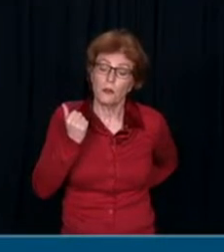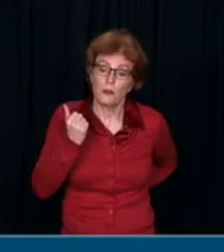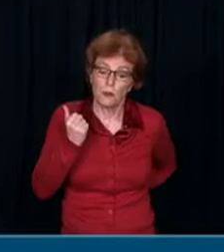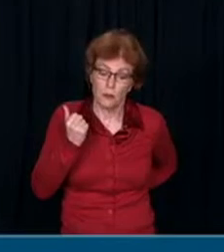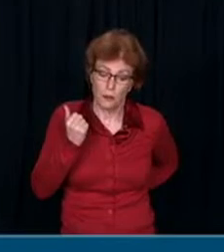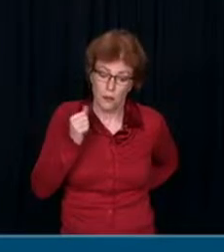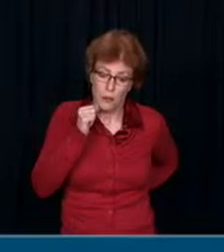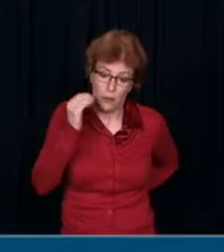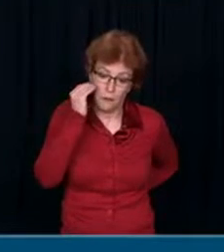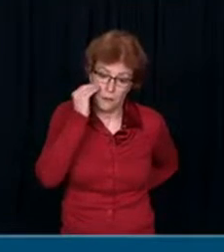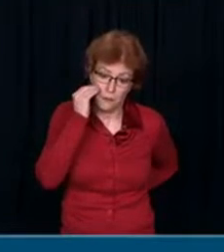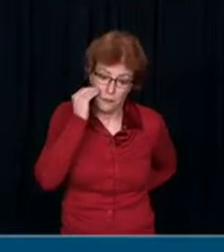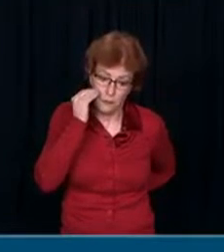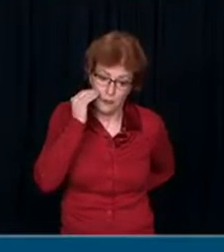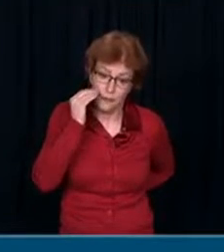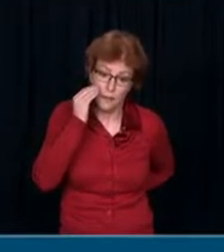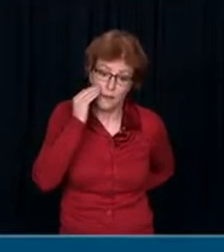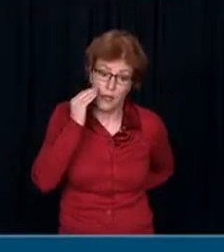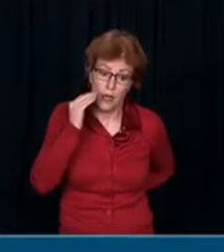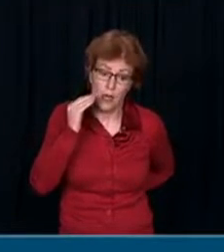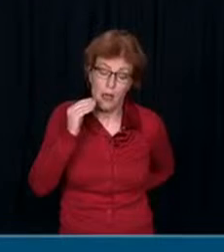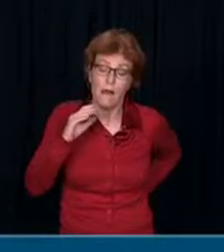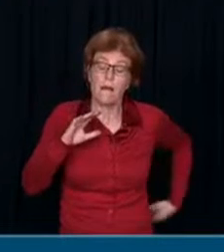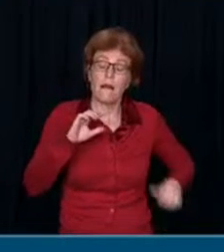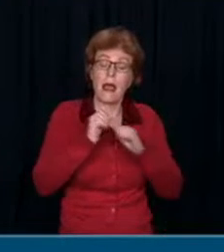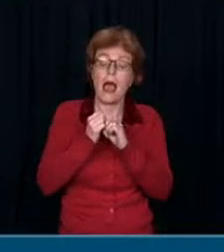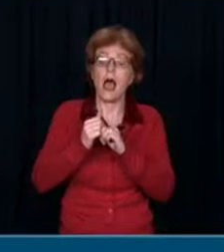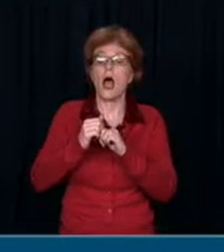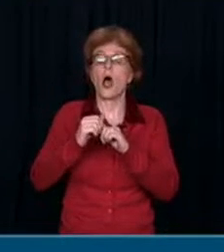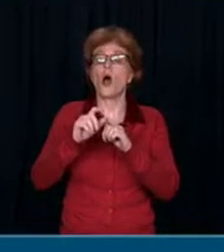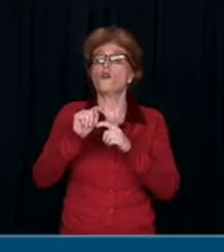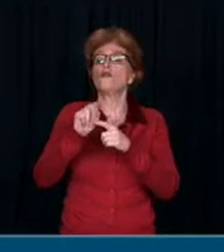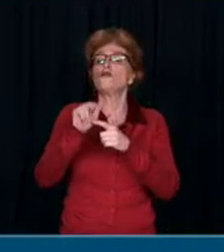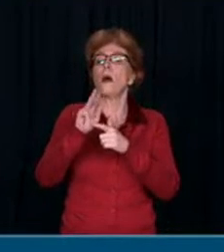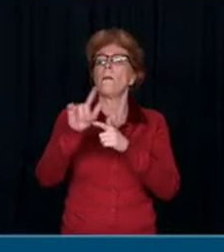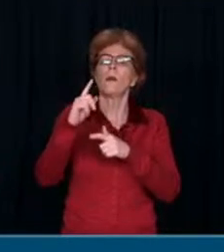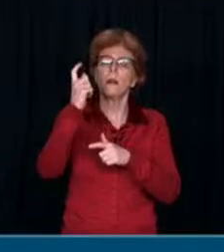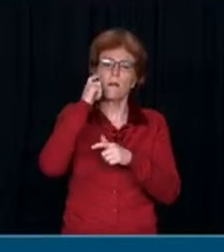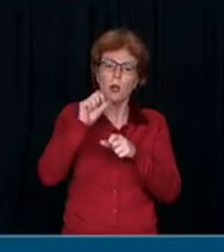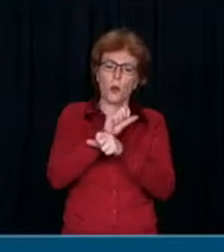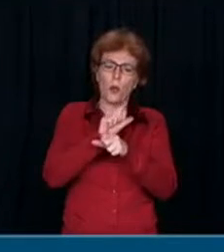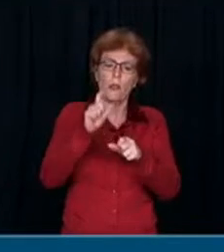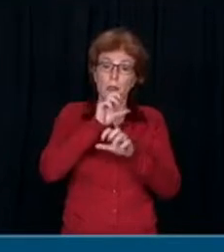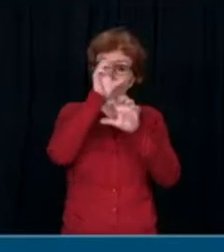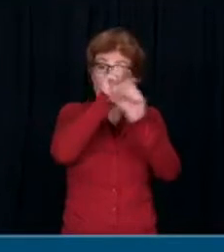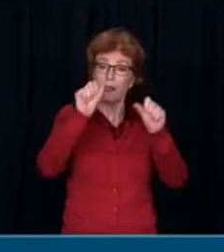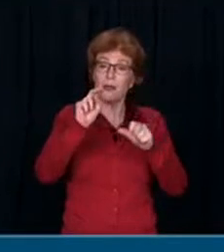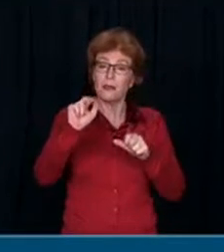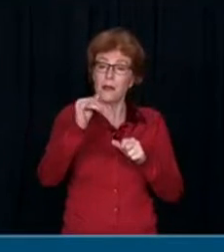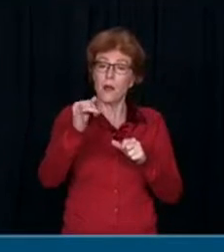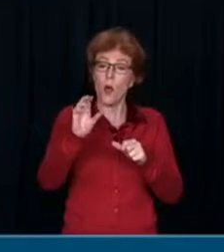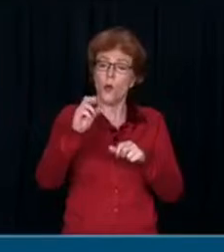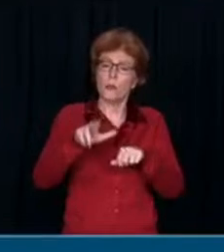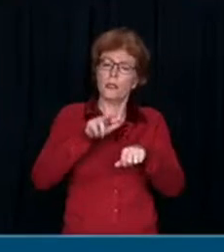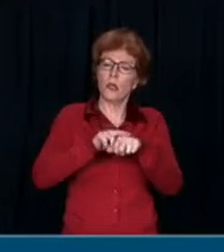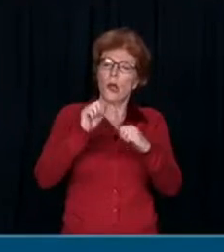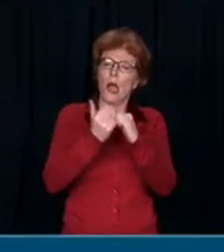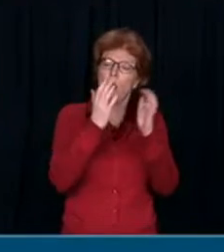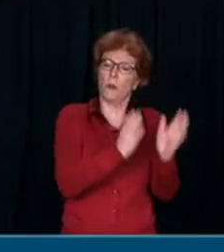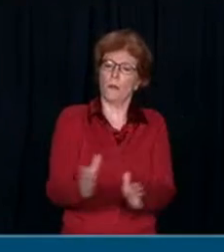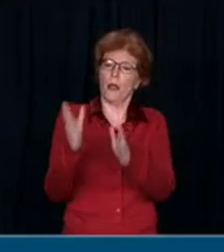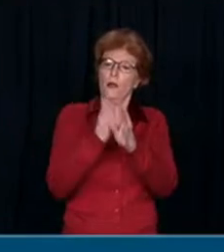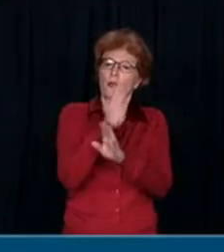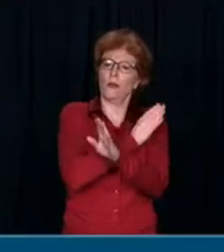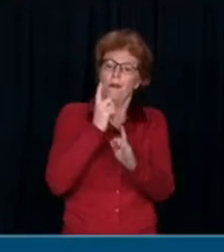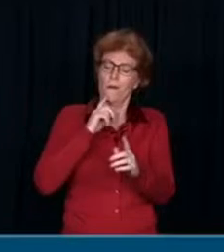not familiar with how tribal government works, how did your work as president of the Navajo Nation prepare you for the U.S.